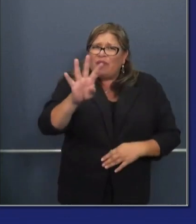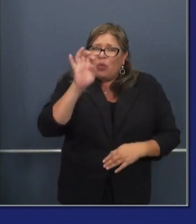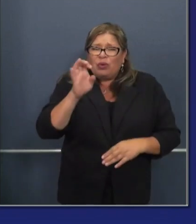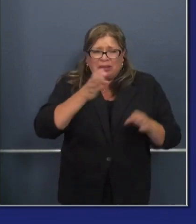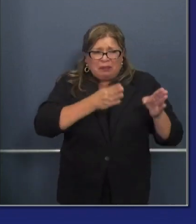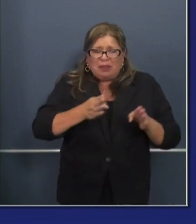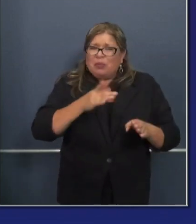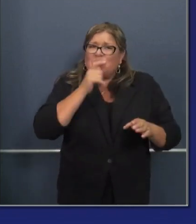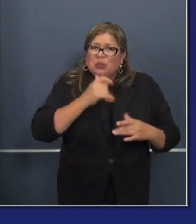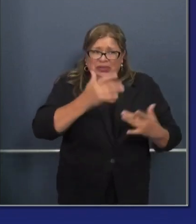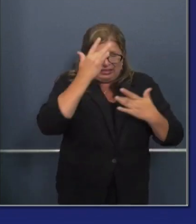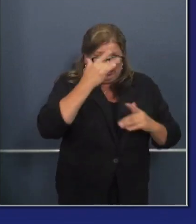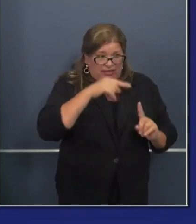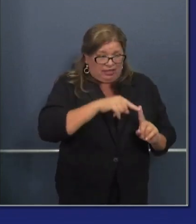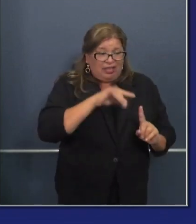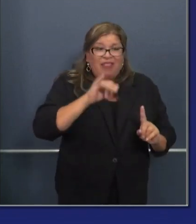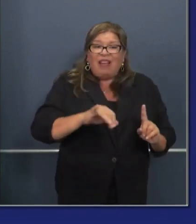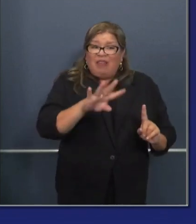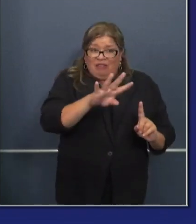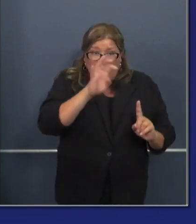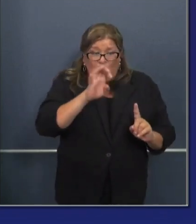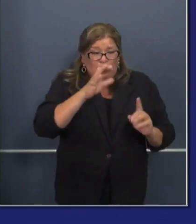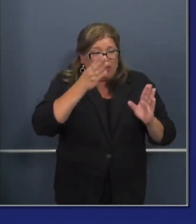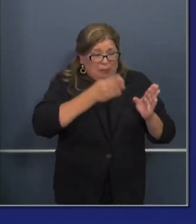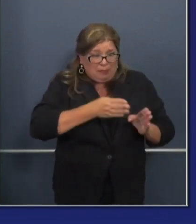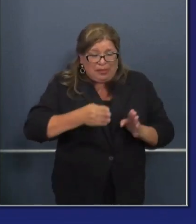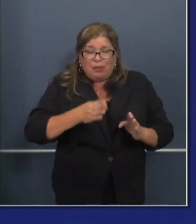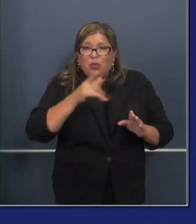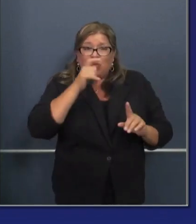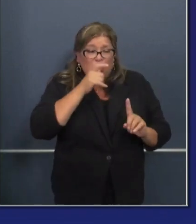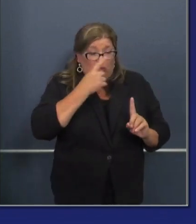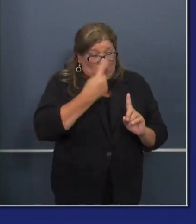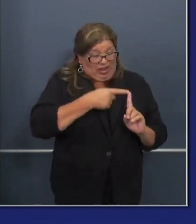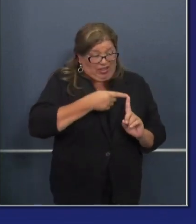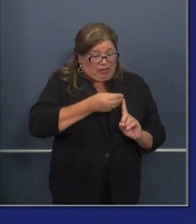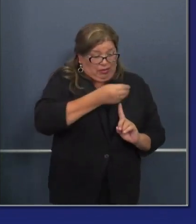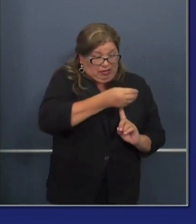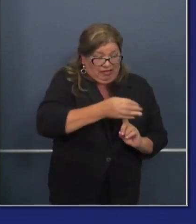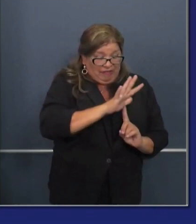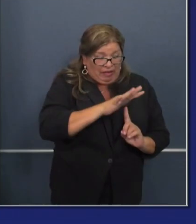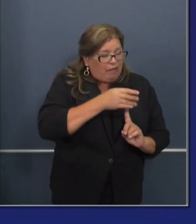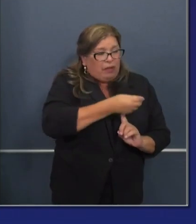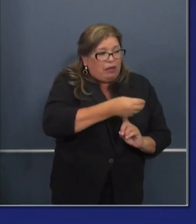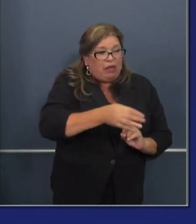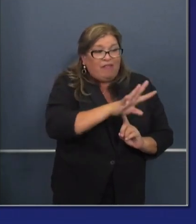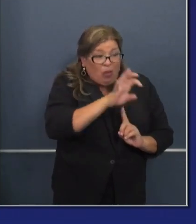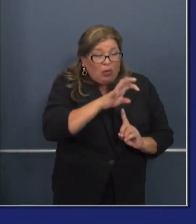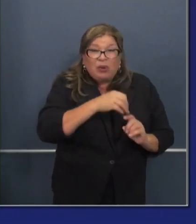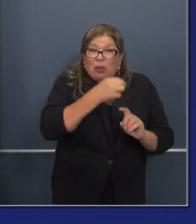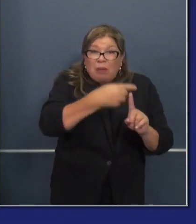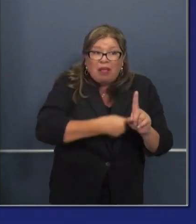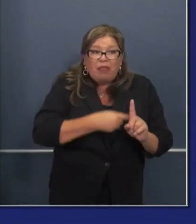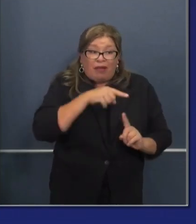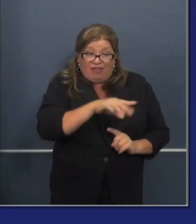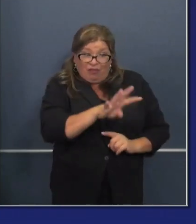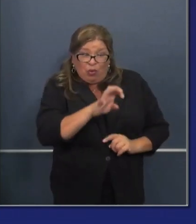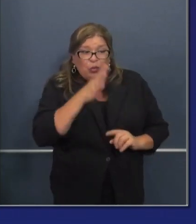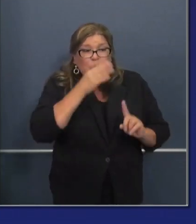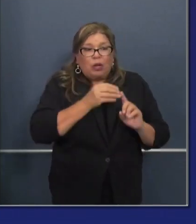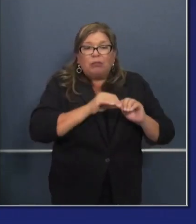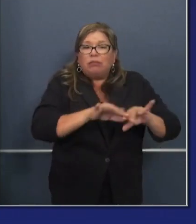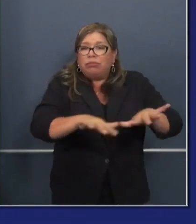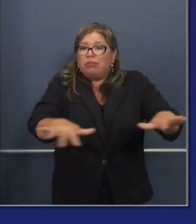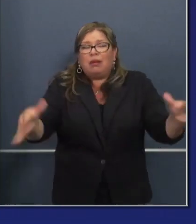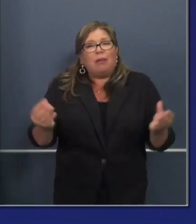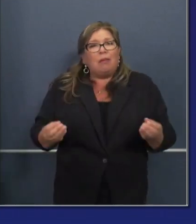infected. And those 400 individuals go on to infect even more, and we begin to see